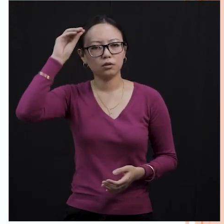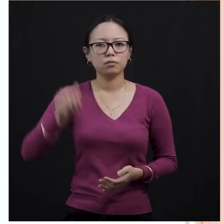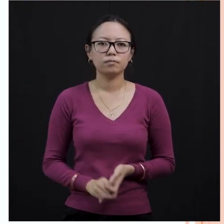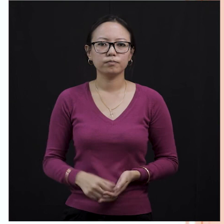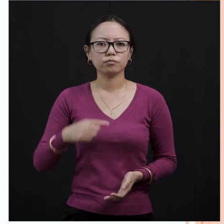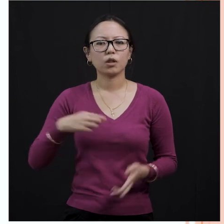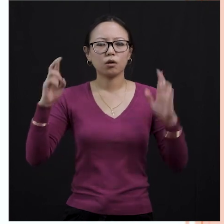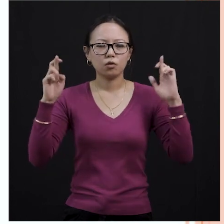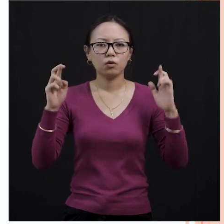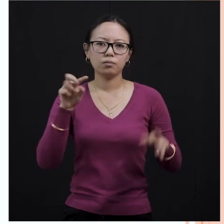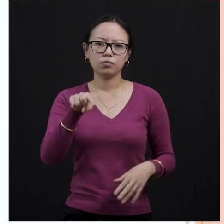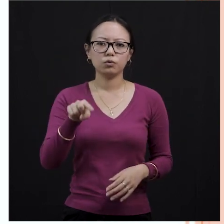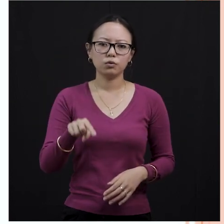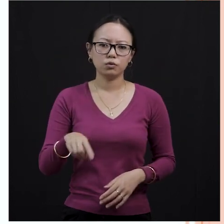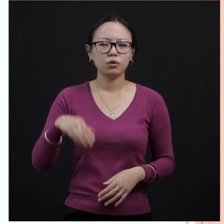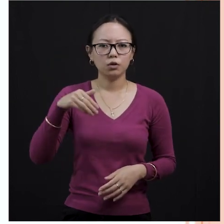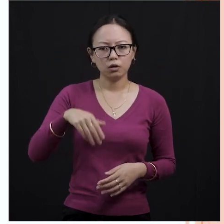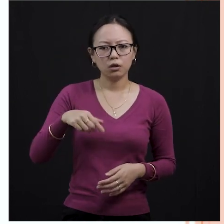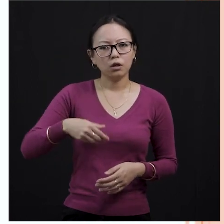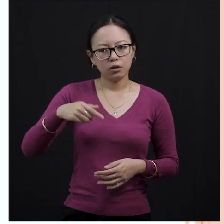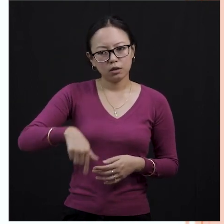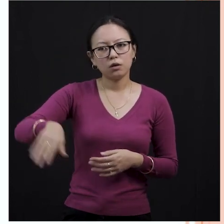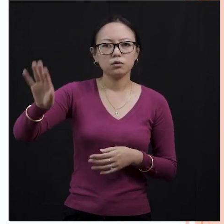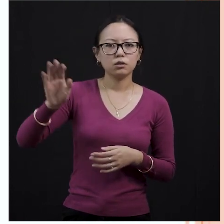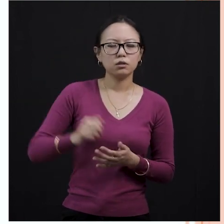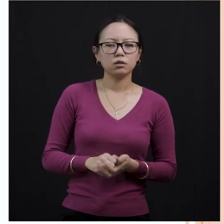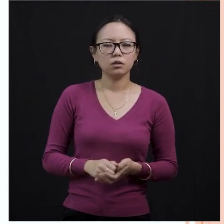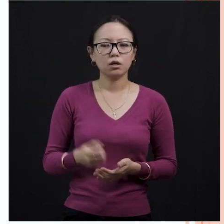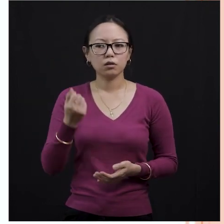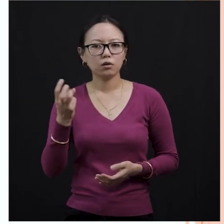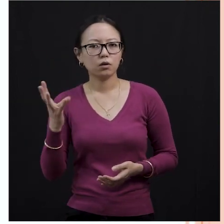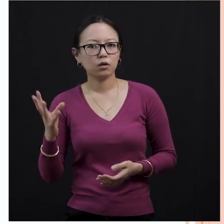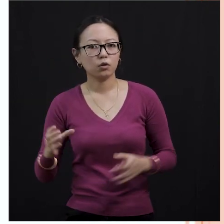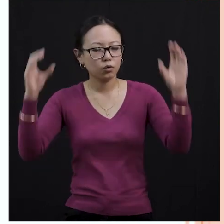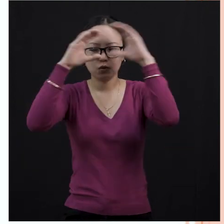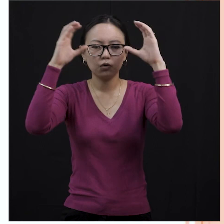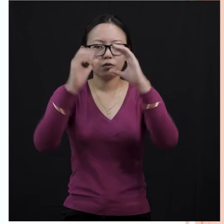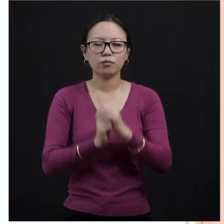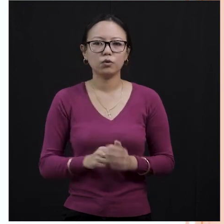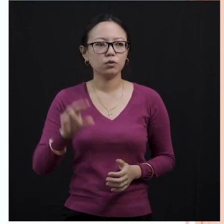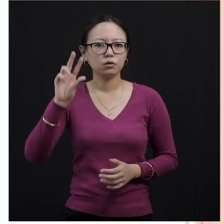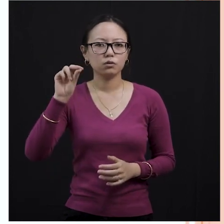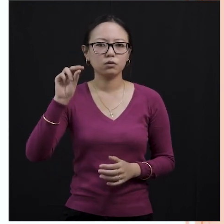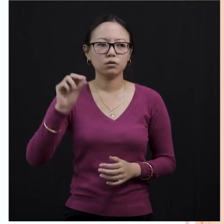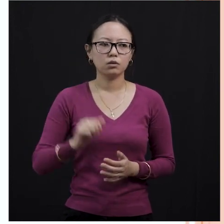confused about counting numbers. Counting numbers always starts from 1 and it goes on uh,